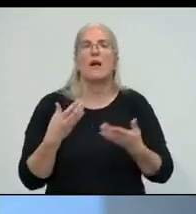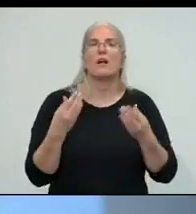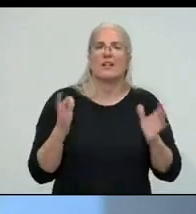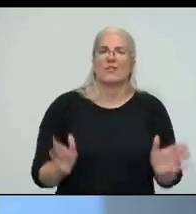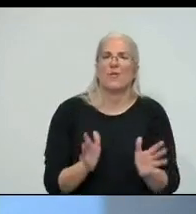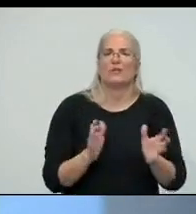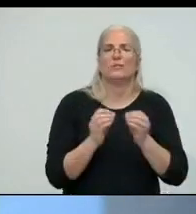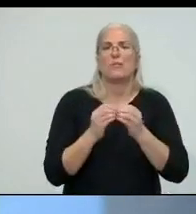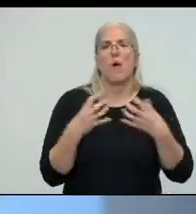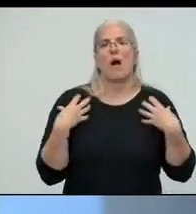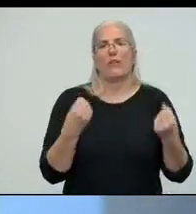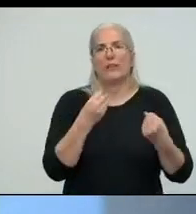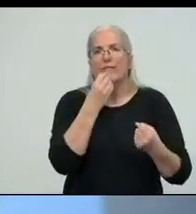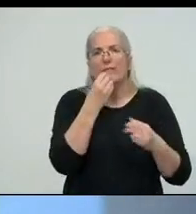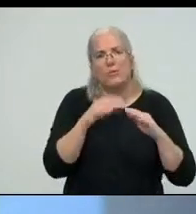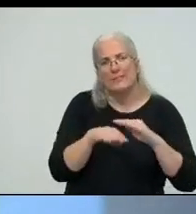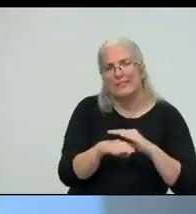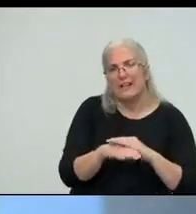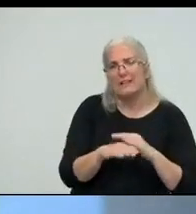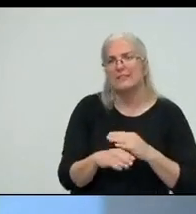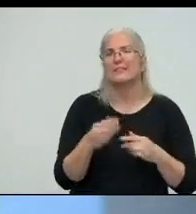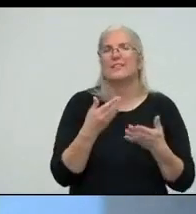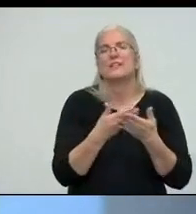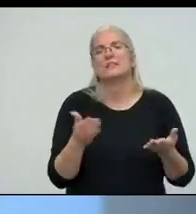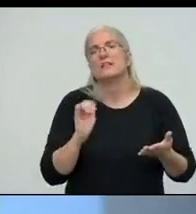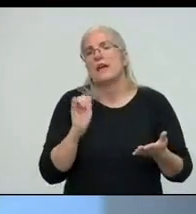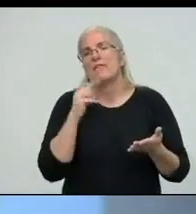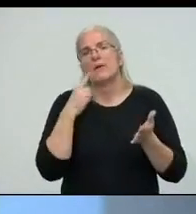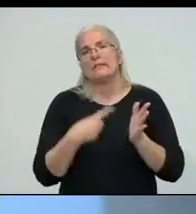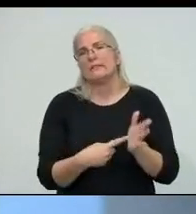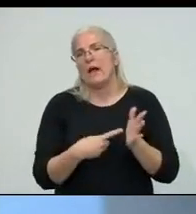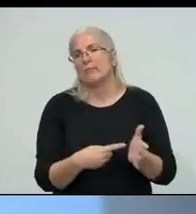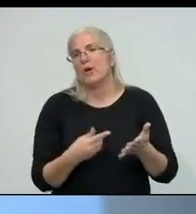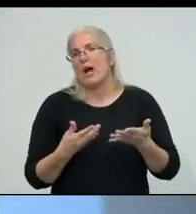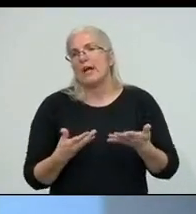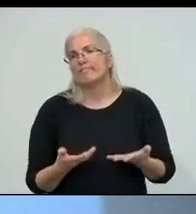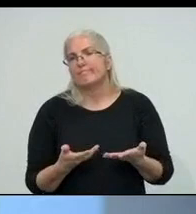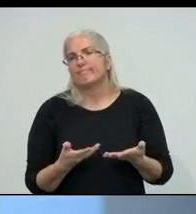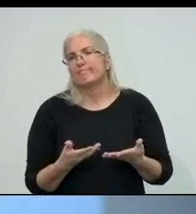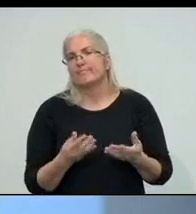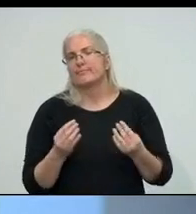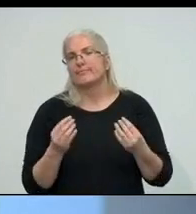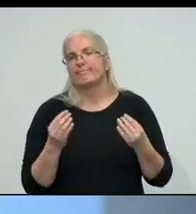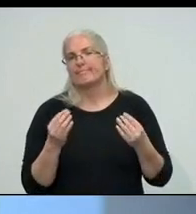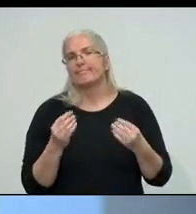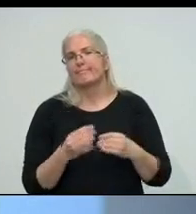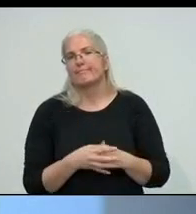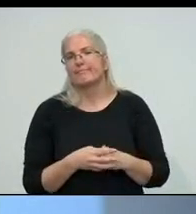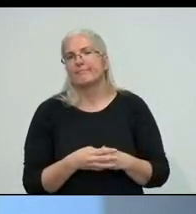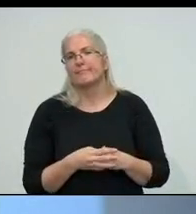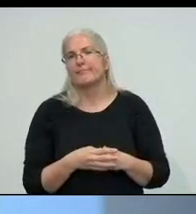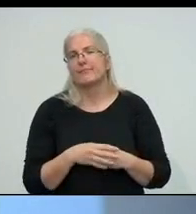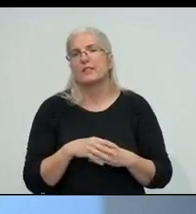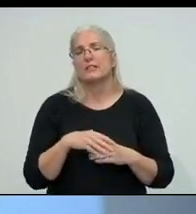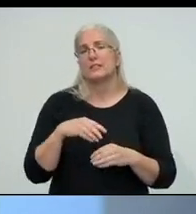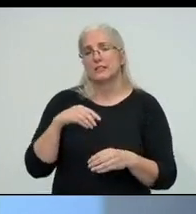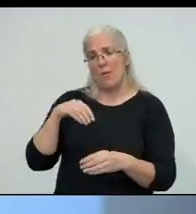like secondhand smoke protections for people, creating smoke-free places in the community,